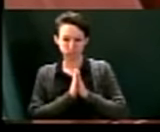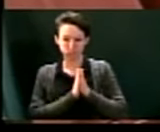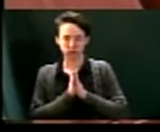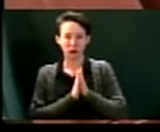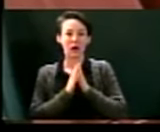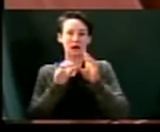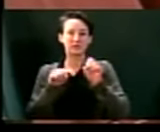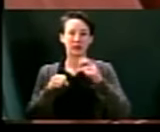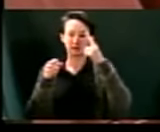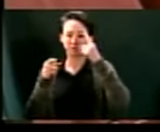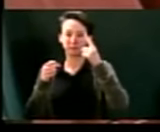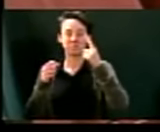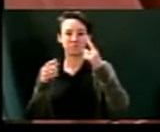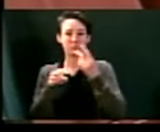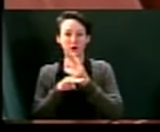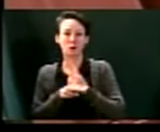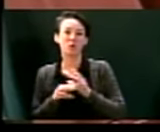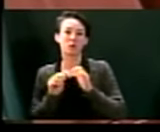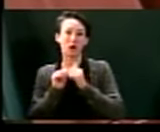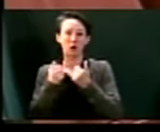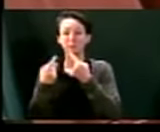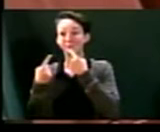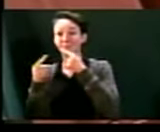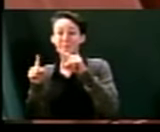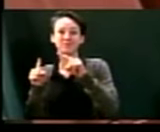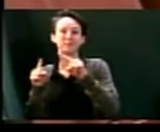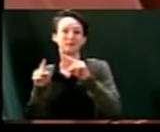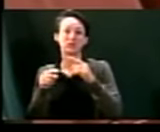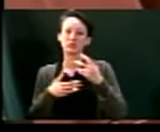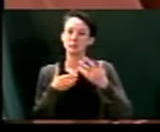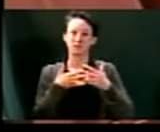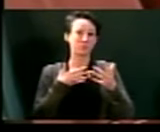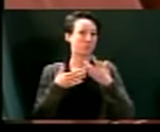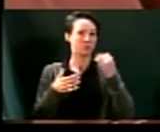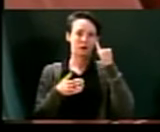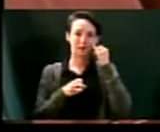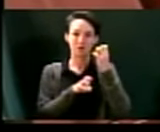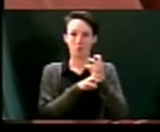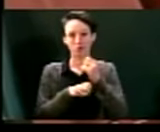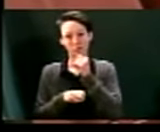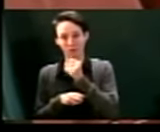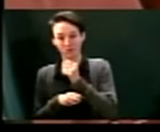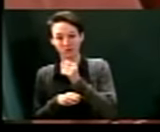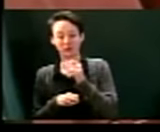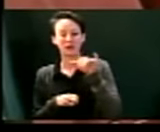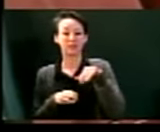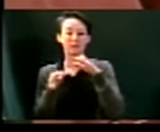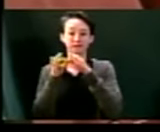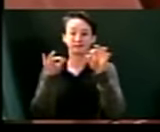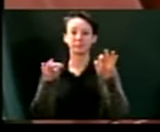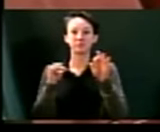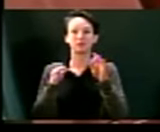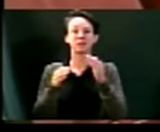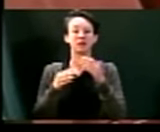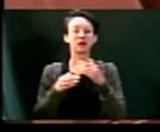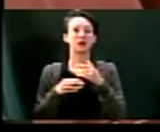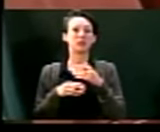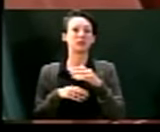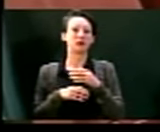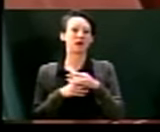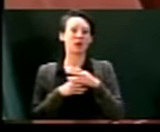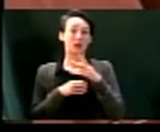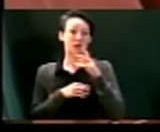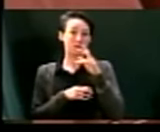even if it's difficult. The same as saying is also useful to describe the foxes trying to get in the hen